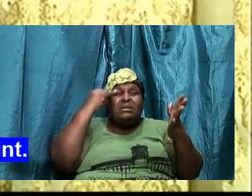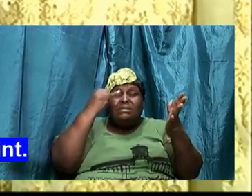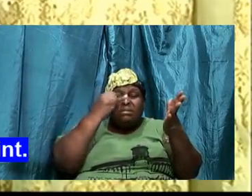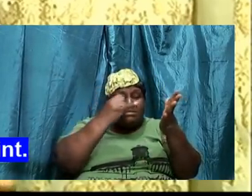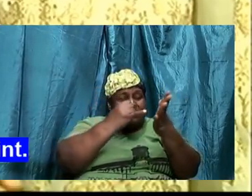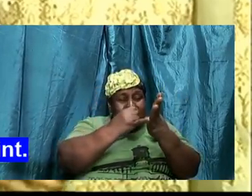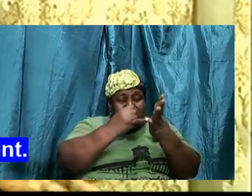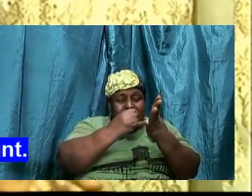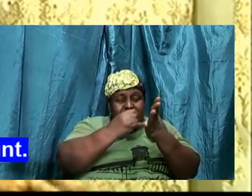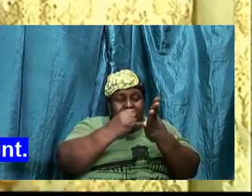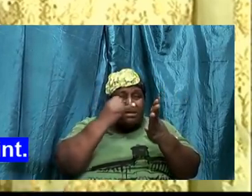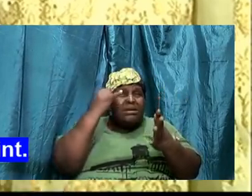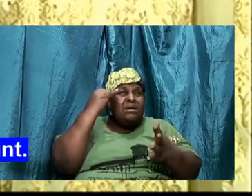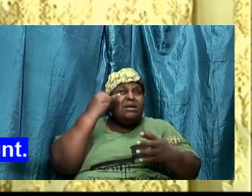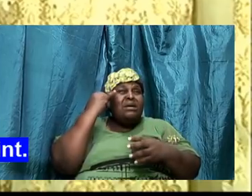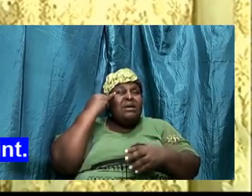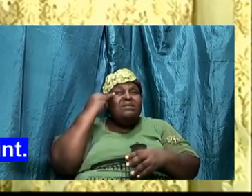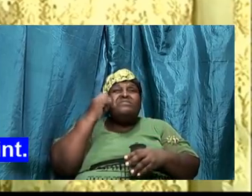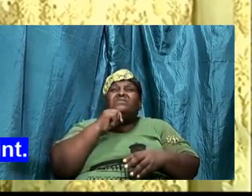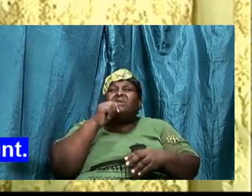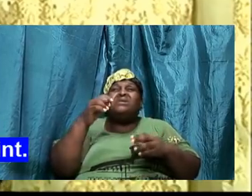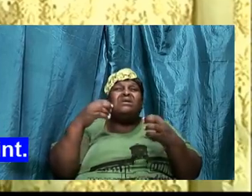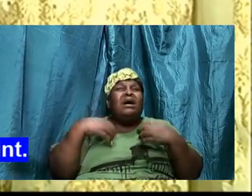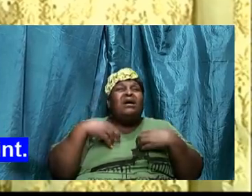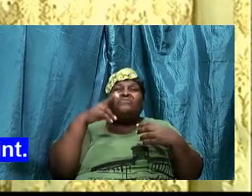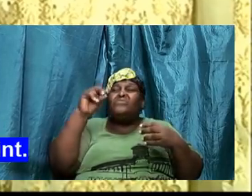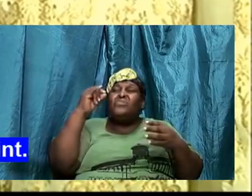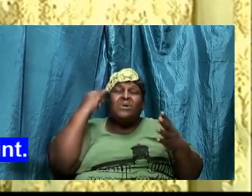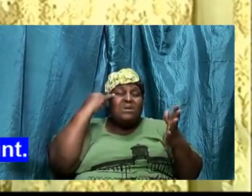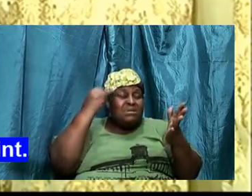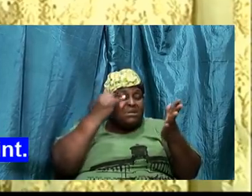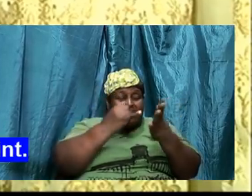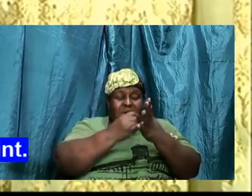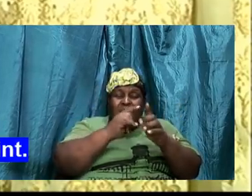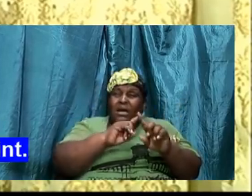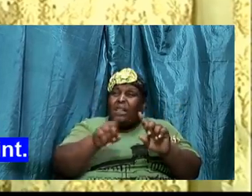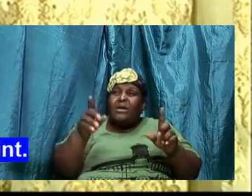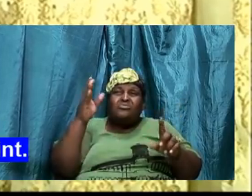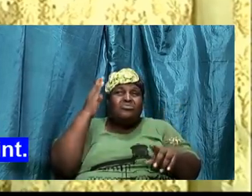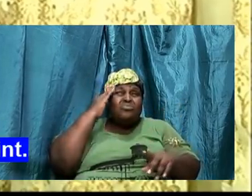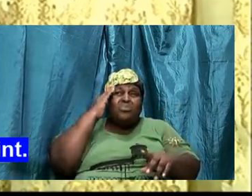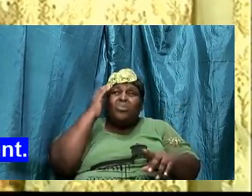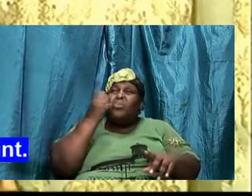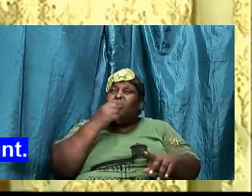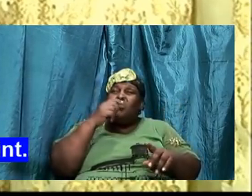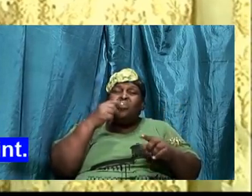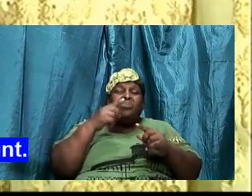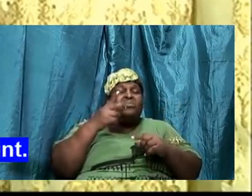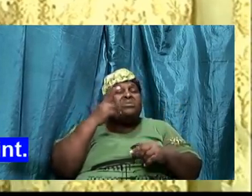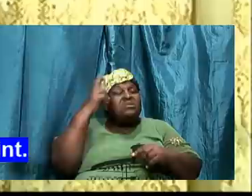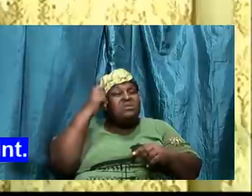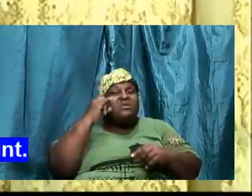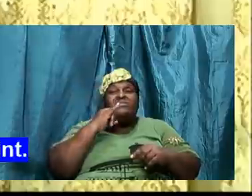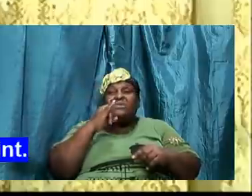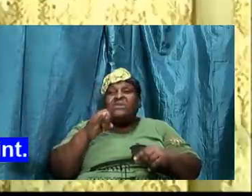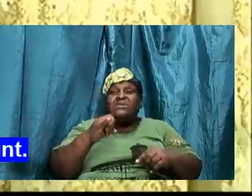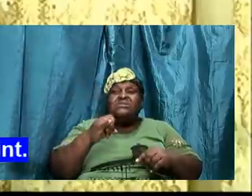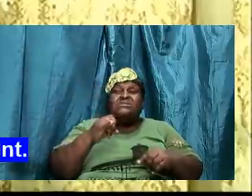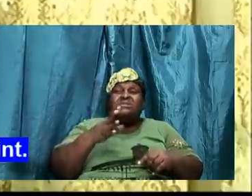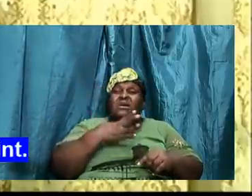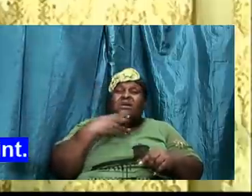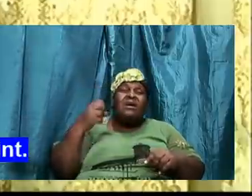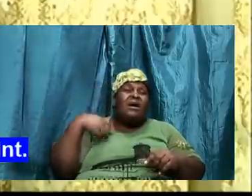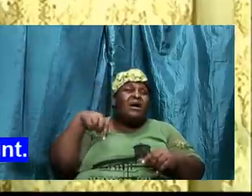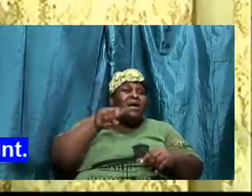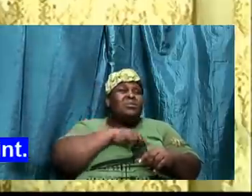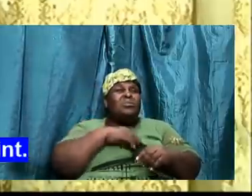who the enemy is. If we have no identity, we will accept anything. Oh, glory. And